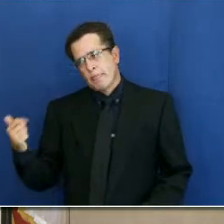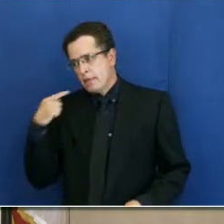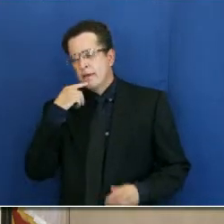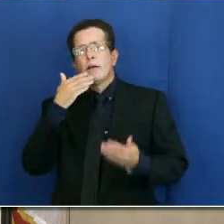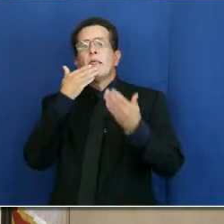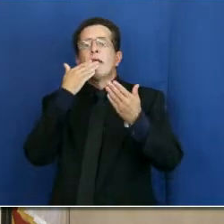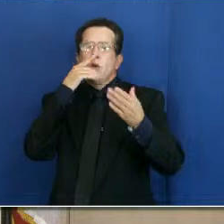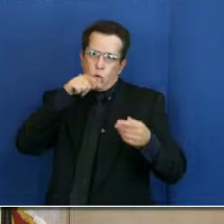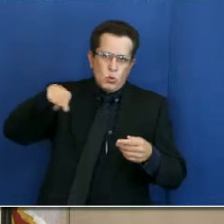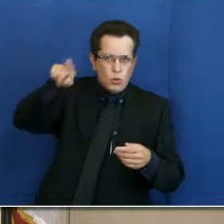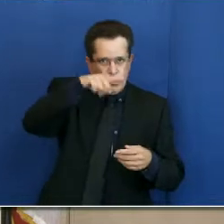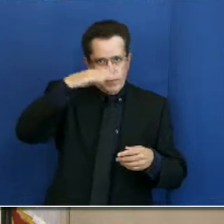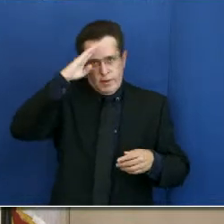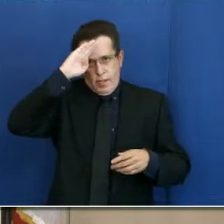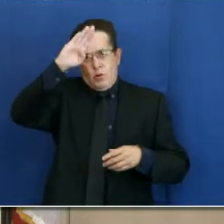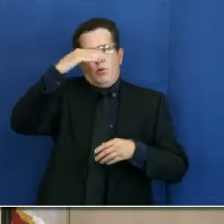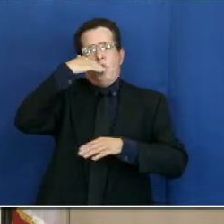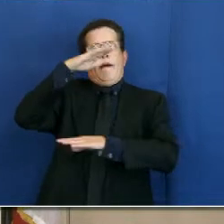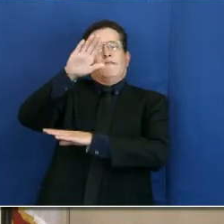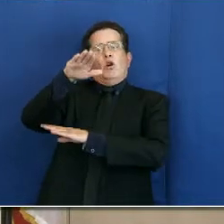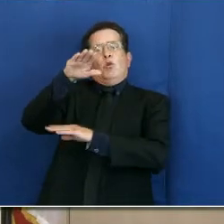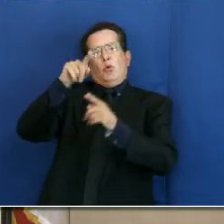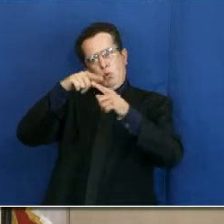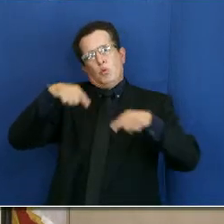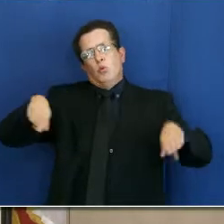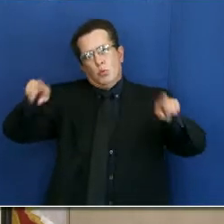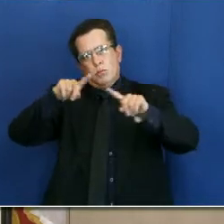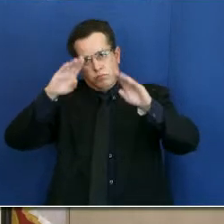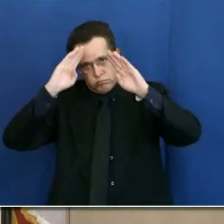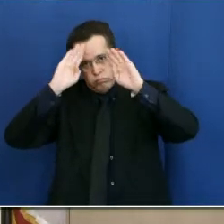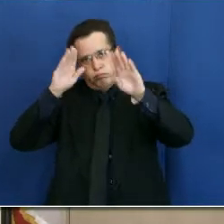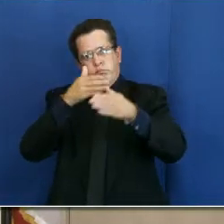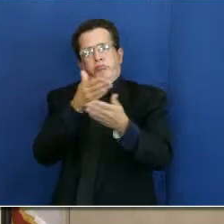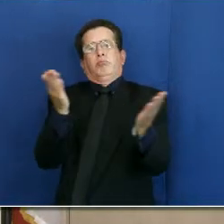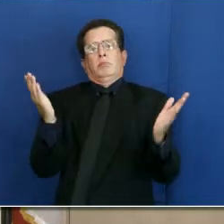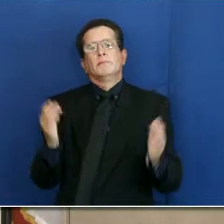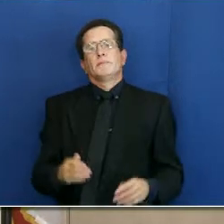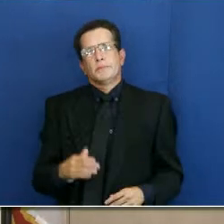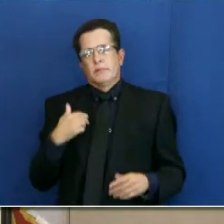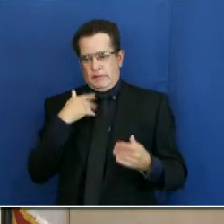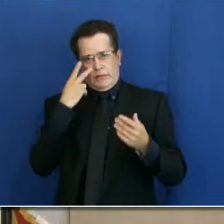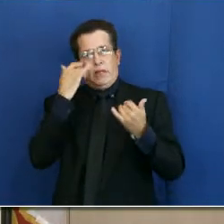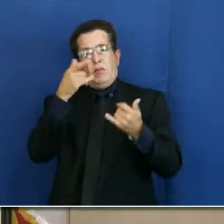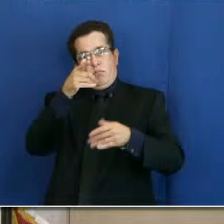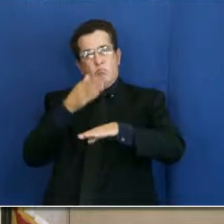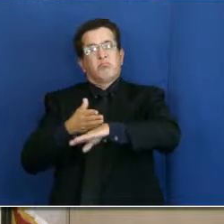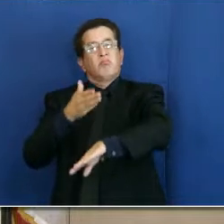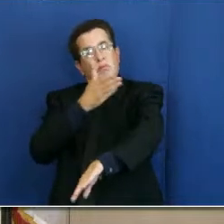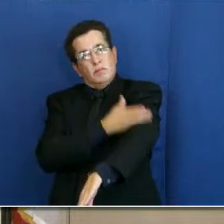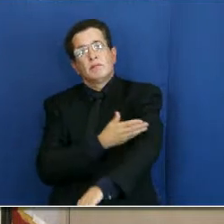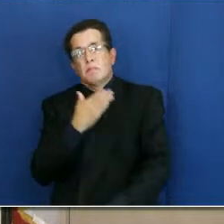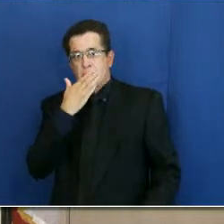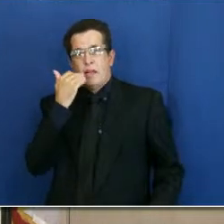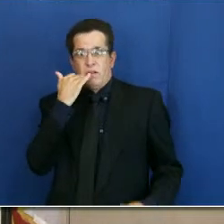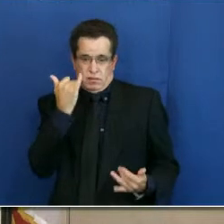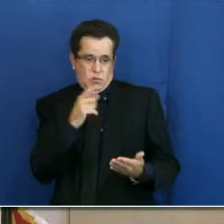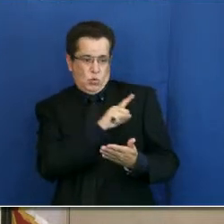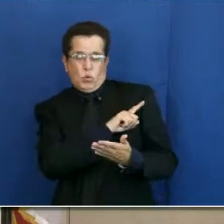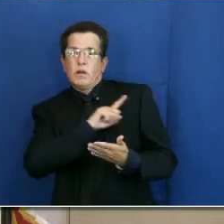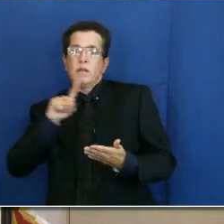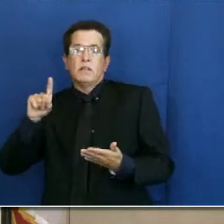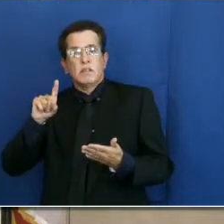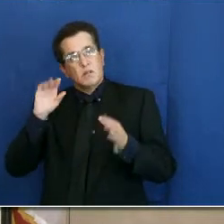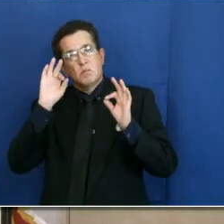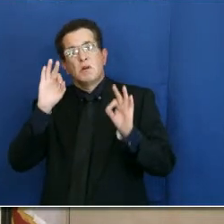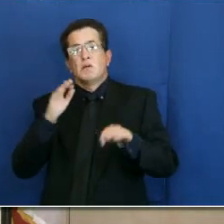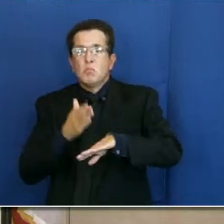Thank you, and good afternoon. Our message today is clear that we are seeing progress, particularly in the recent week and in the recent days in